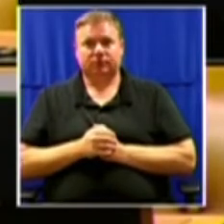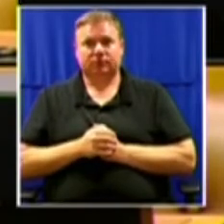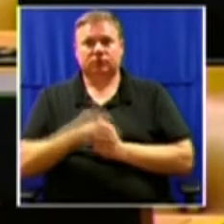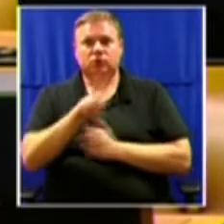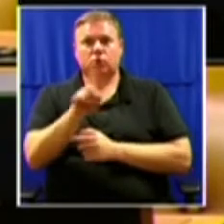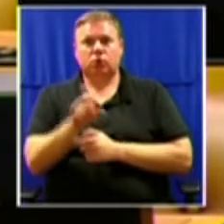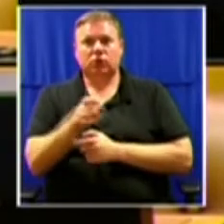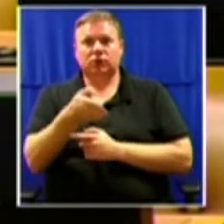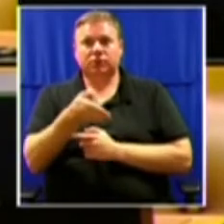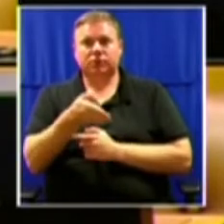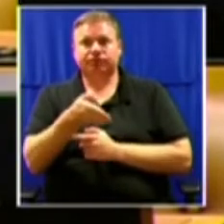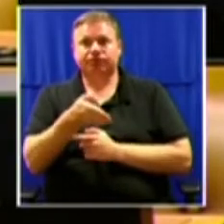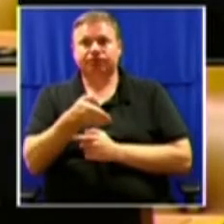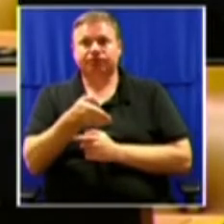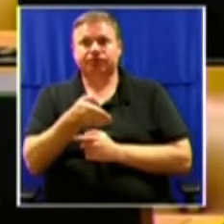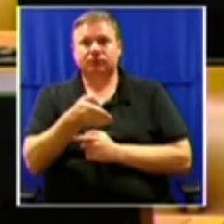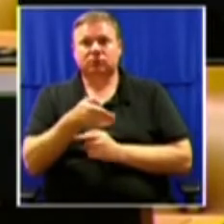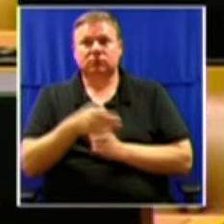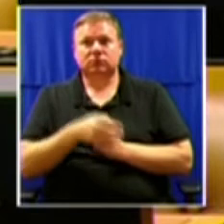question